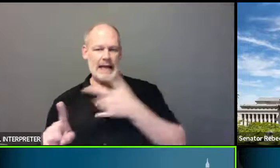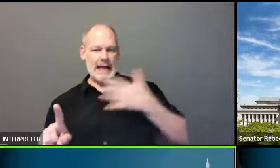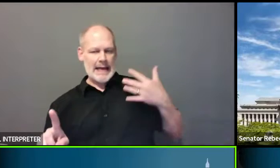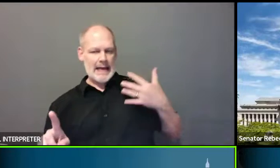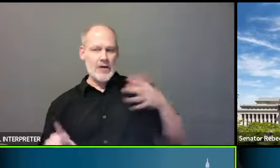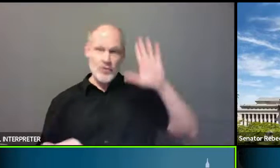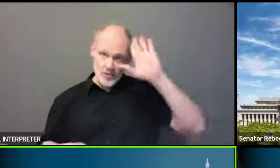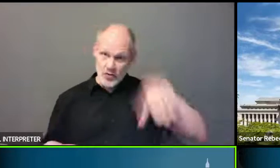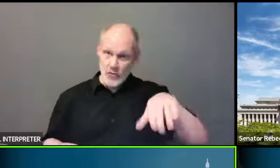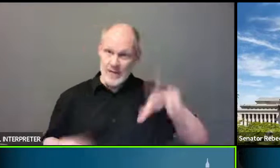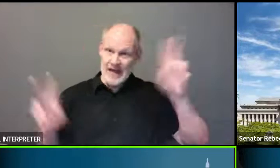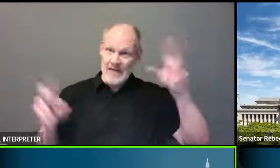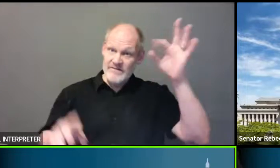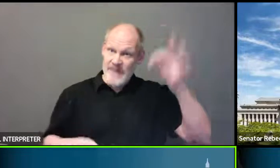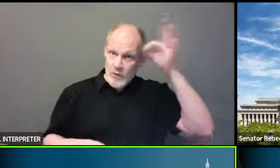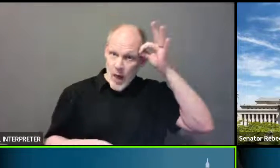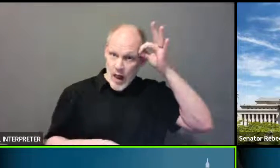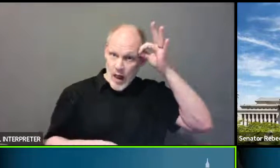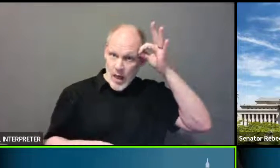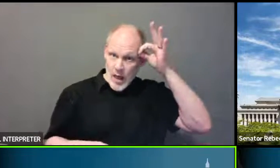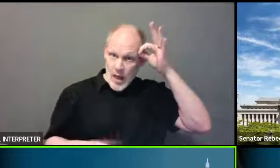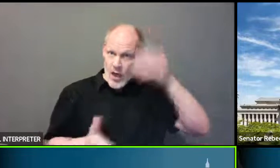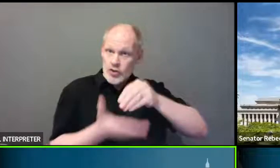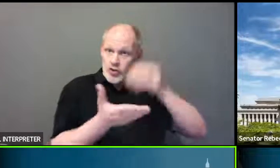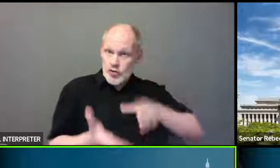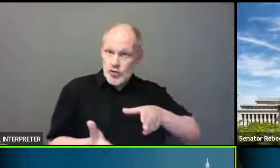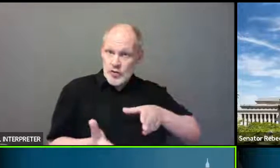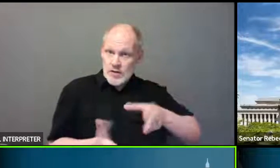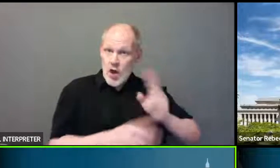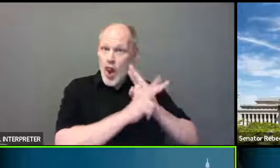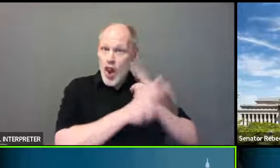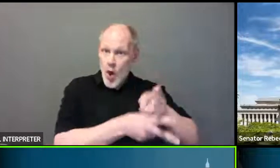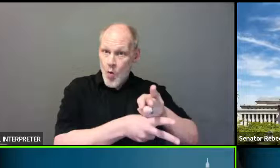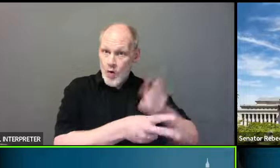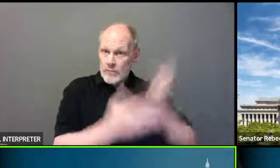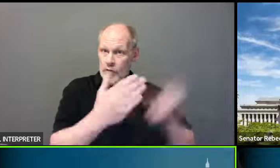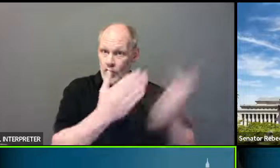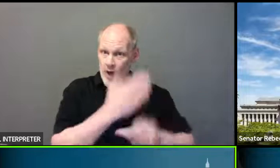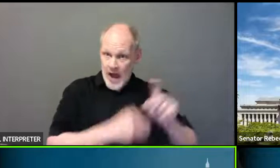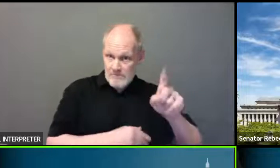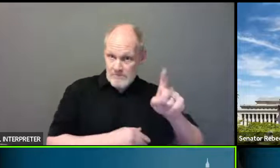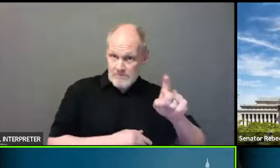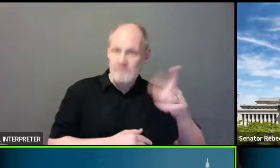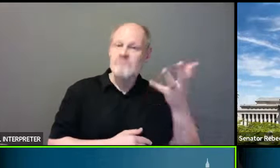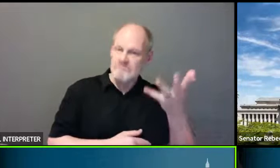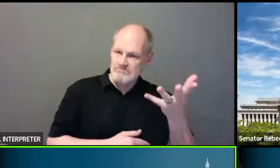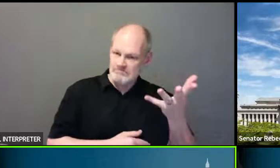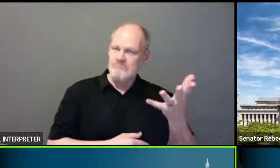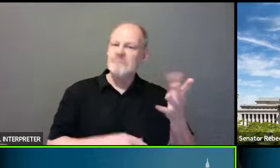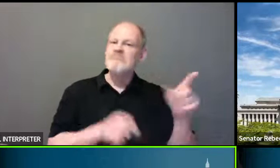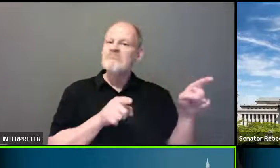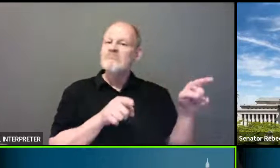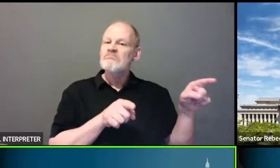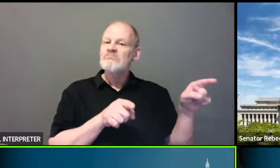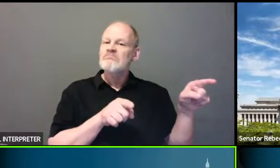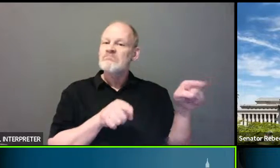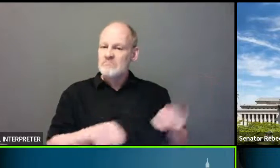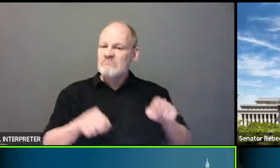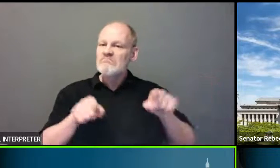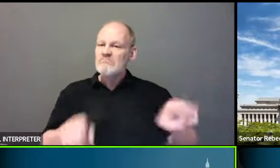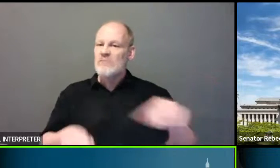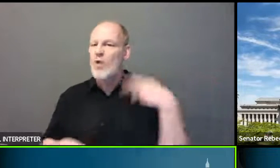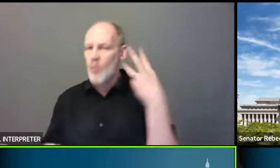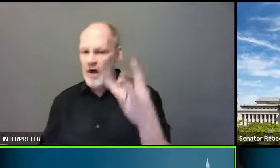student loan program. Well, Washington is going to embark on creating our